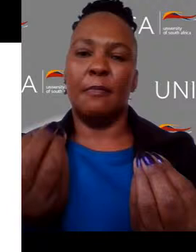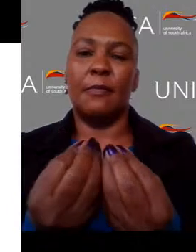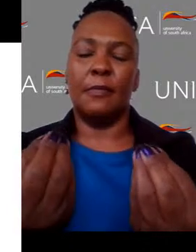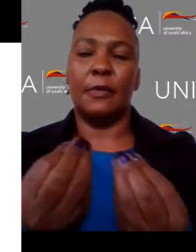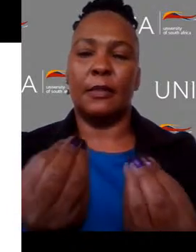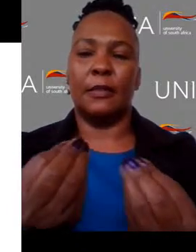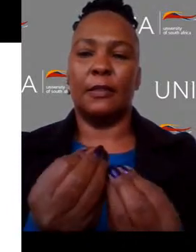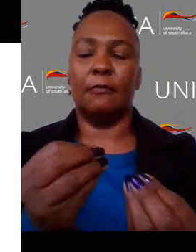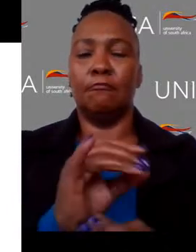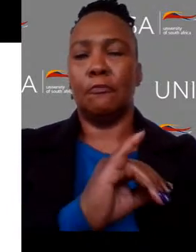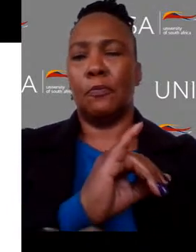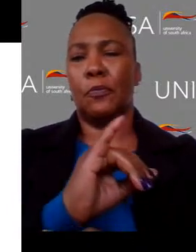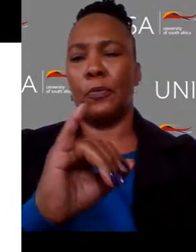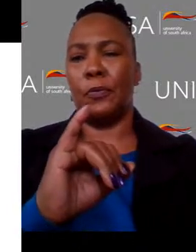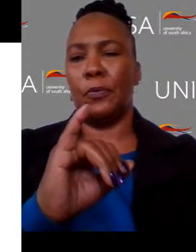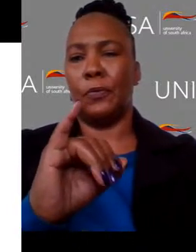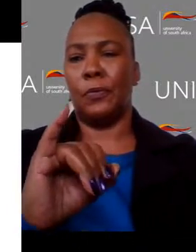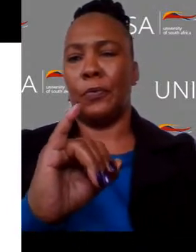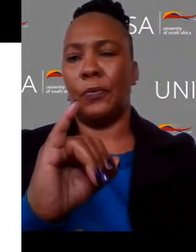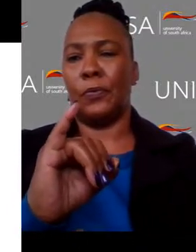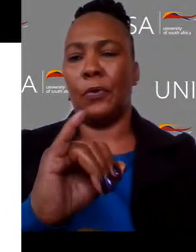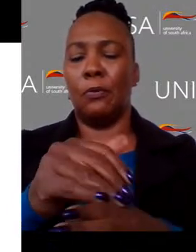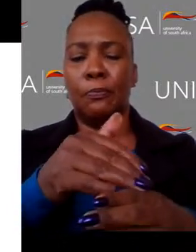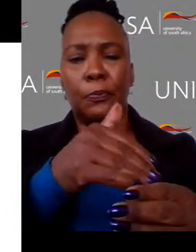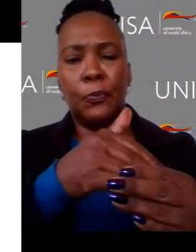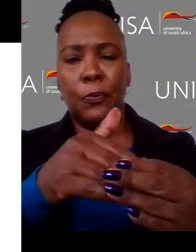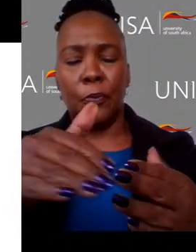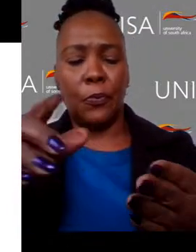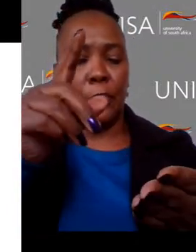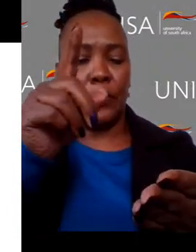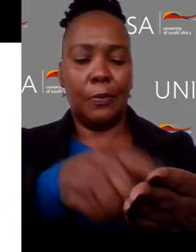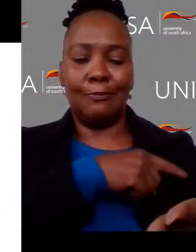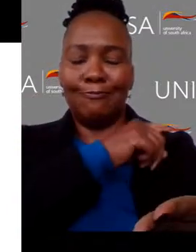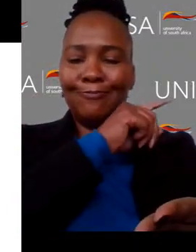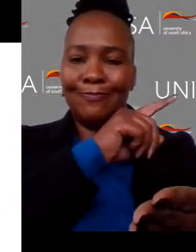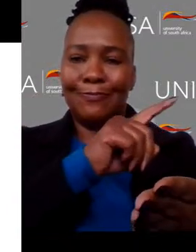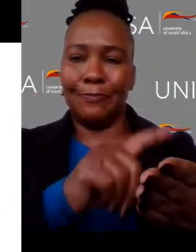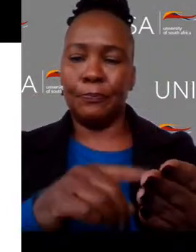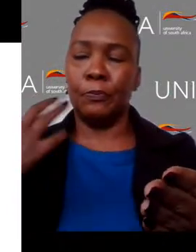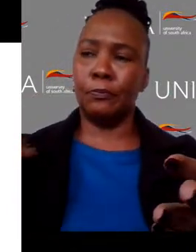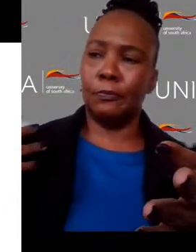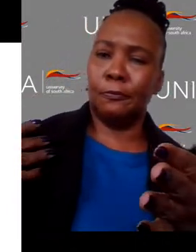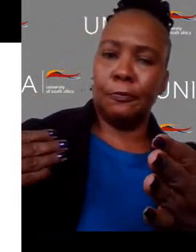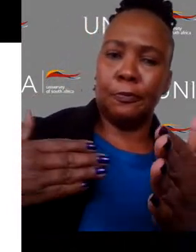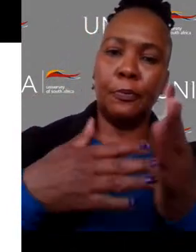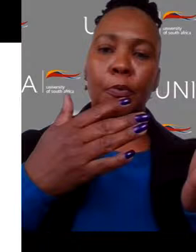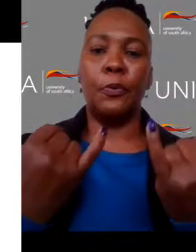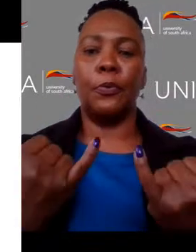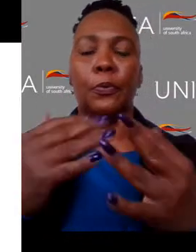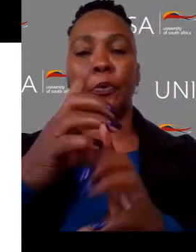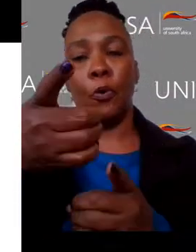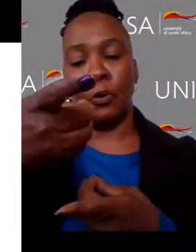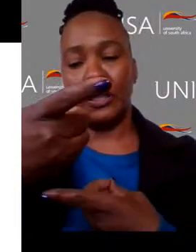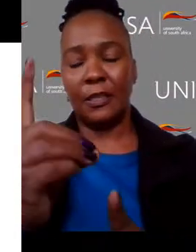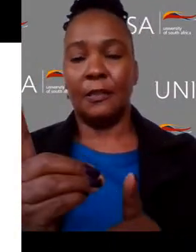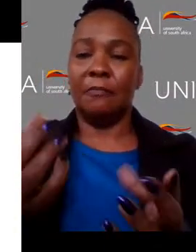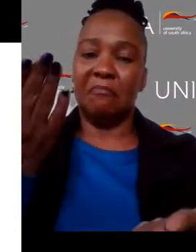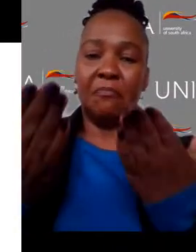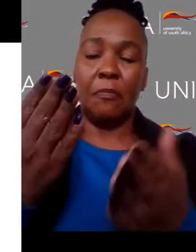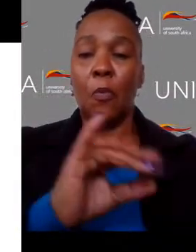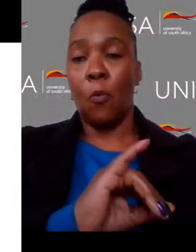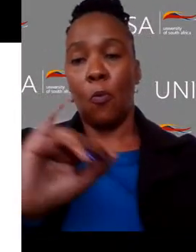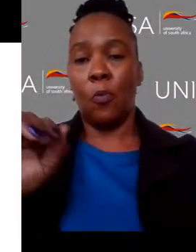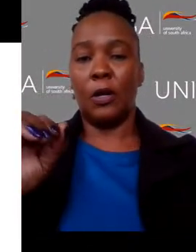extreme as the entire cancellation of all credits you've earned to date or your whole degree. And then, even worse,